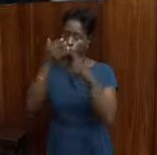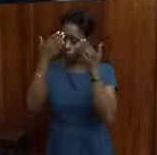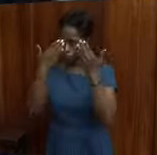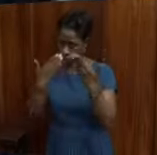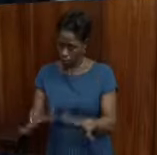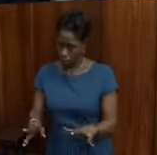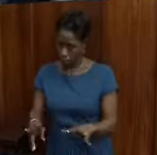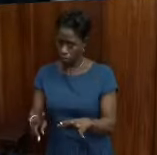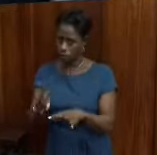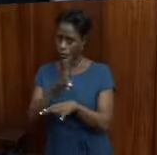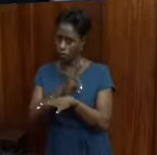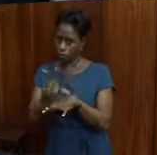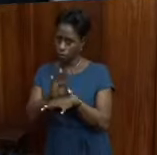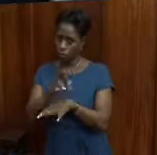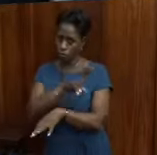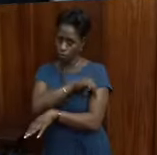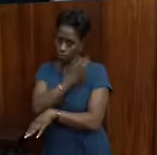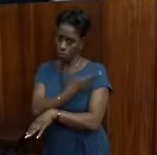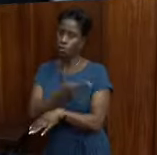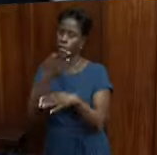commissioned within a reasonable time.